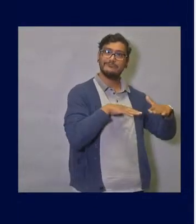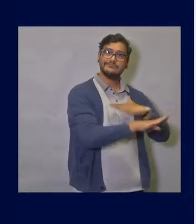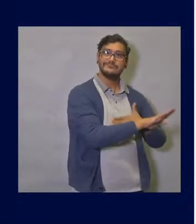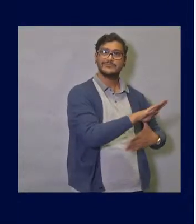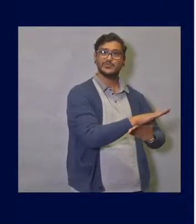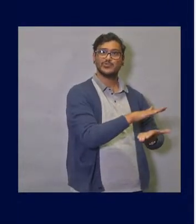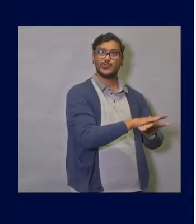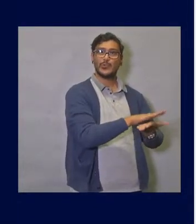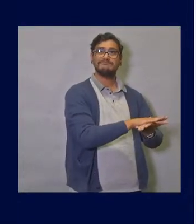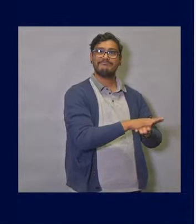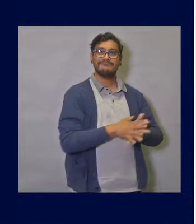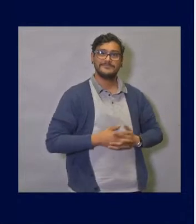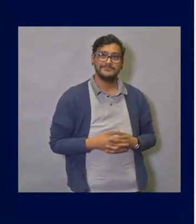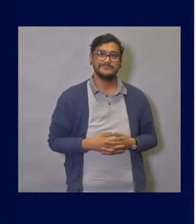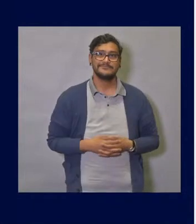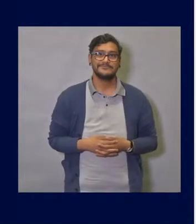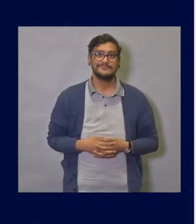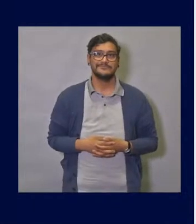Next slide.